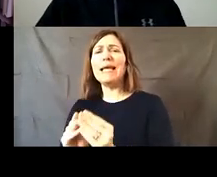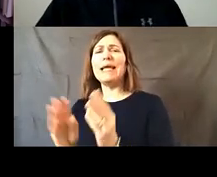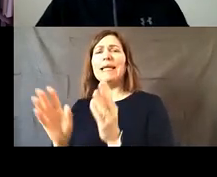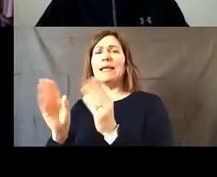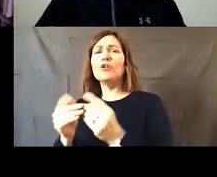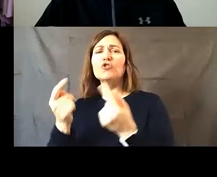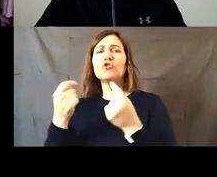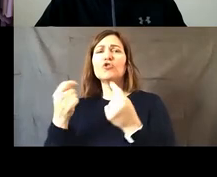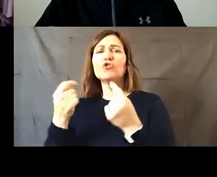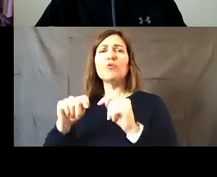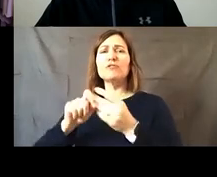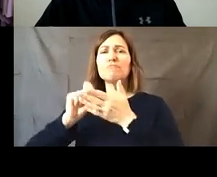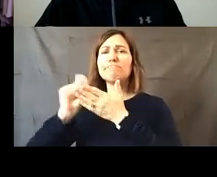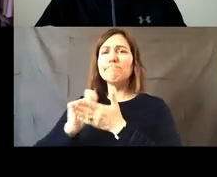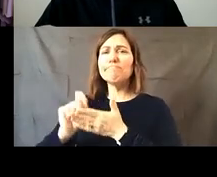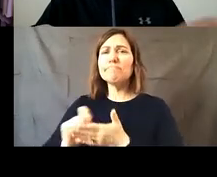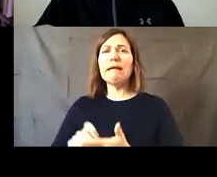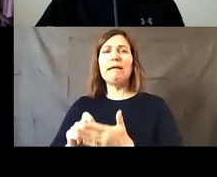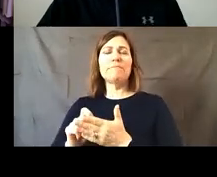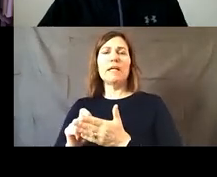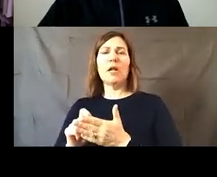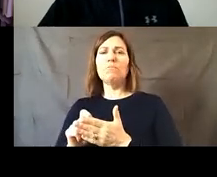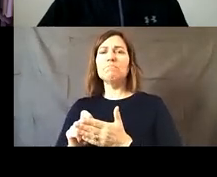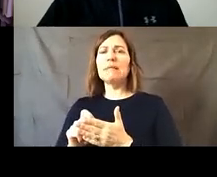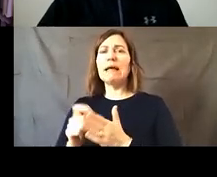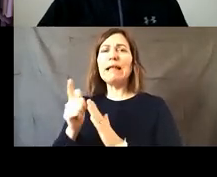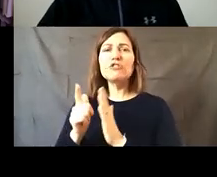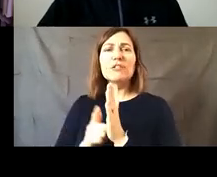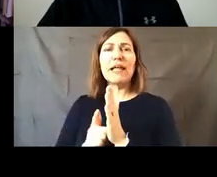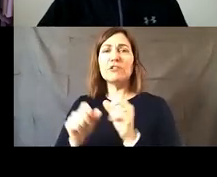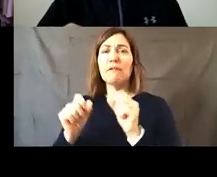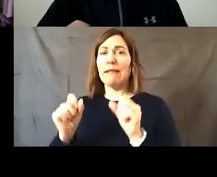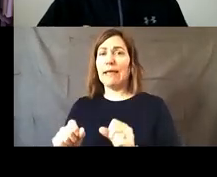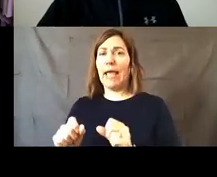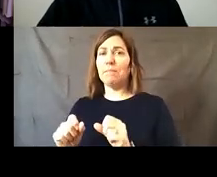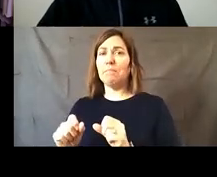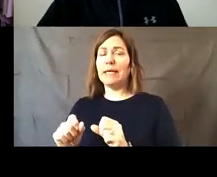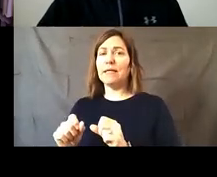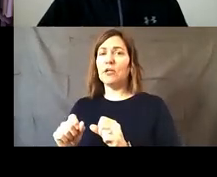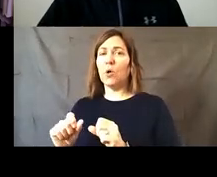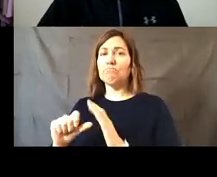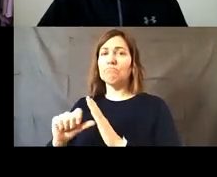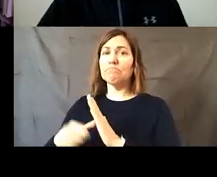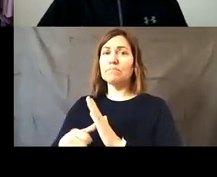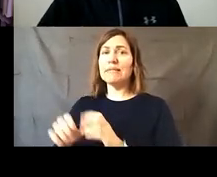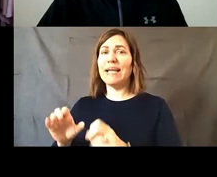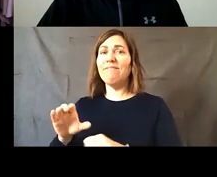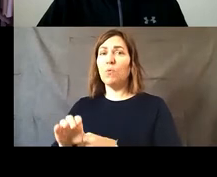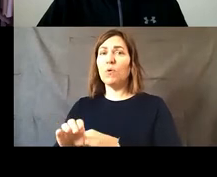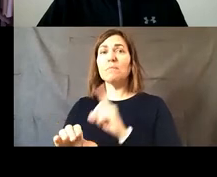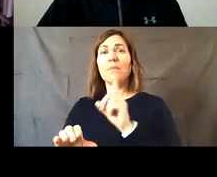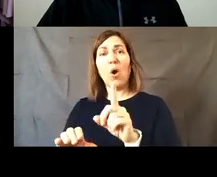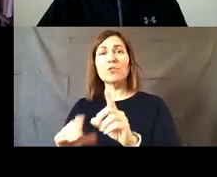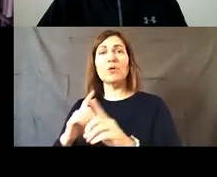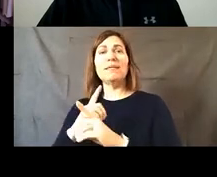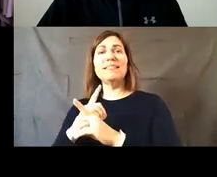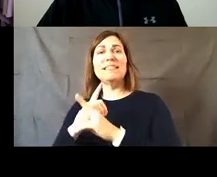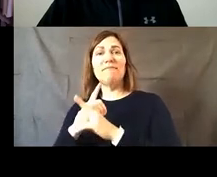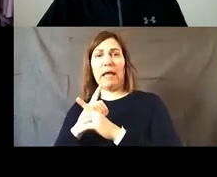trying to craft legislation that is both enforceable and can be defended in court since